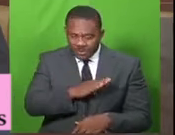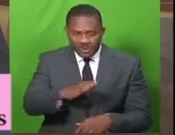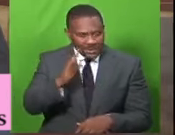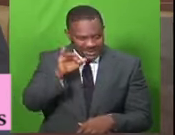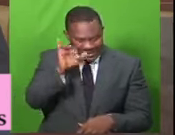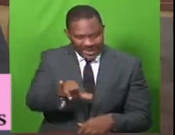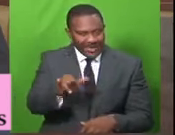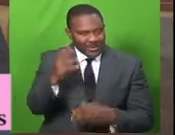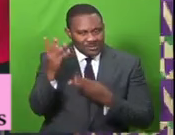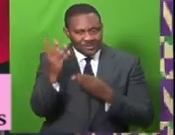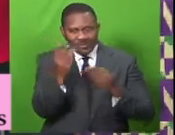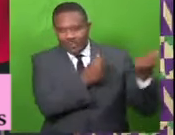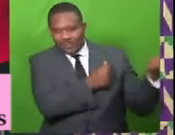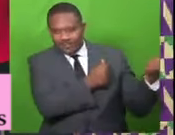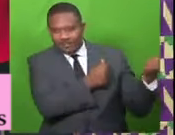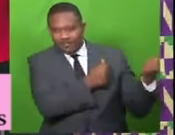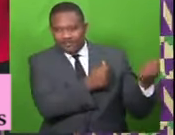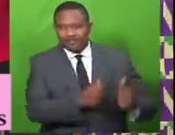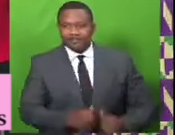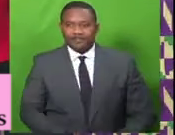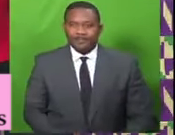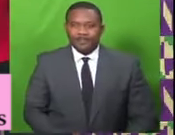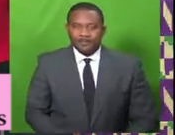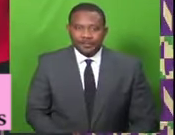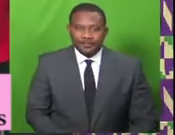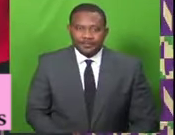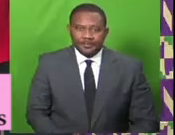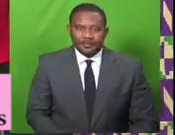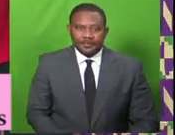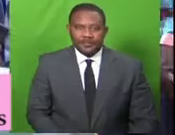too shall pass.